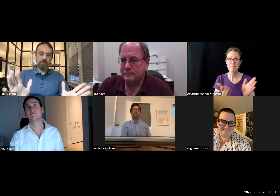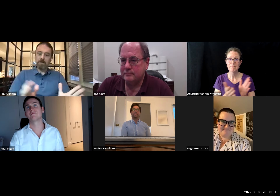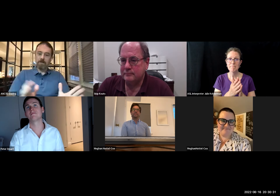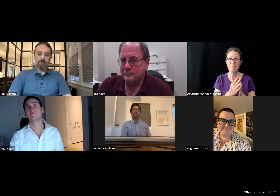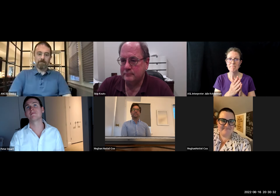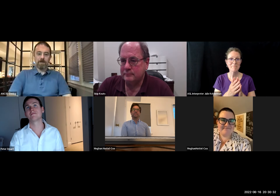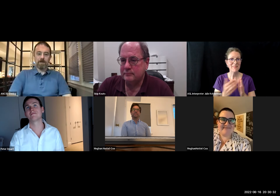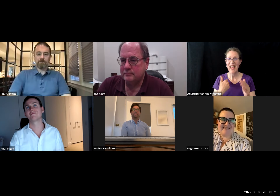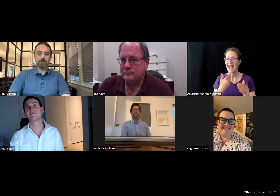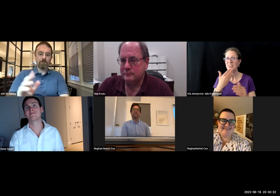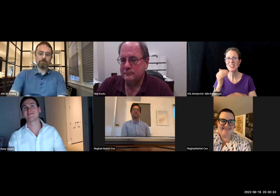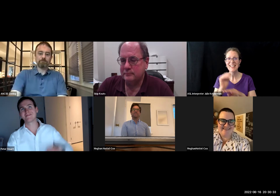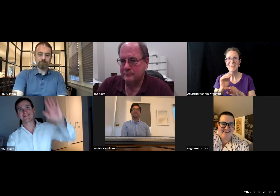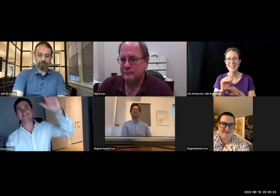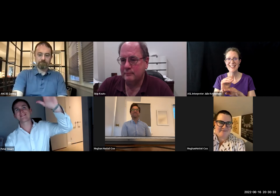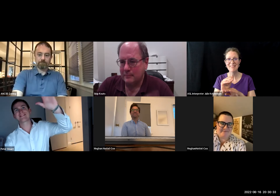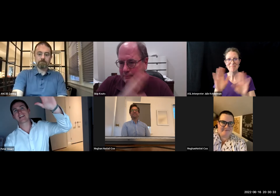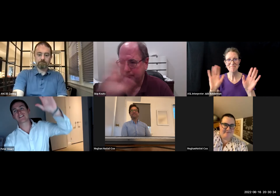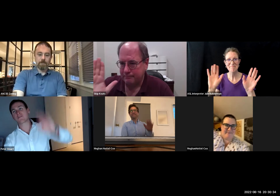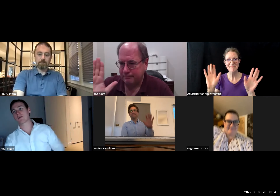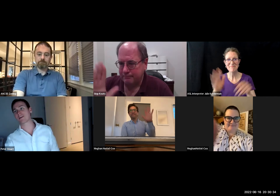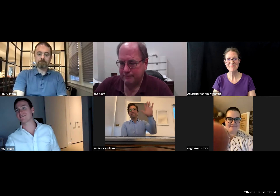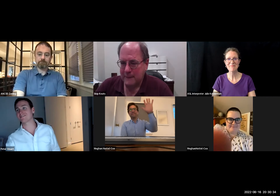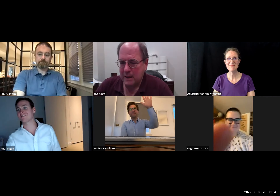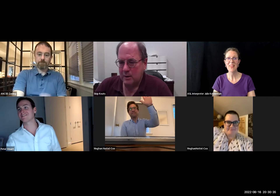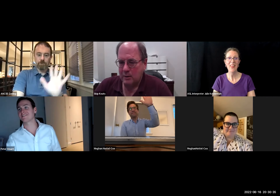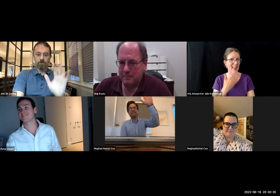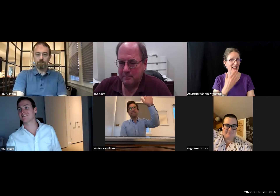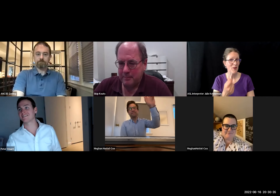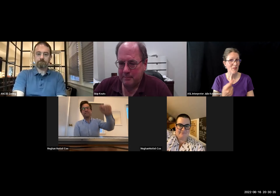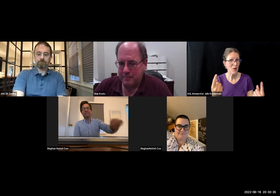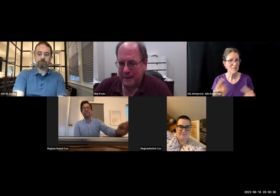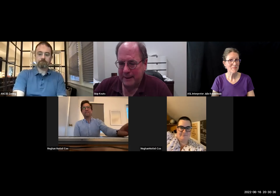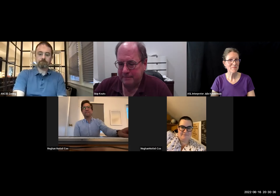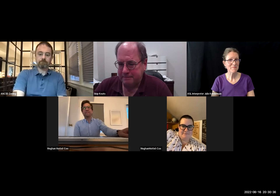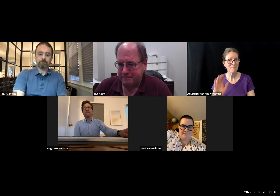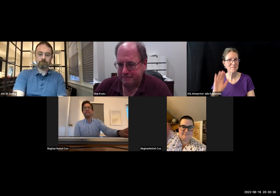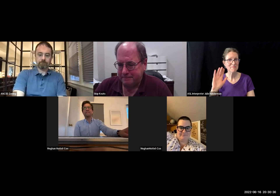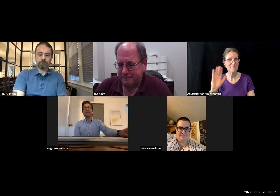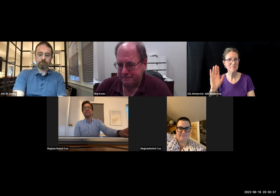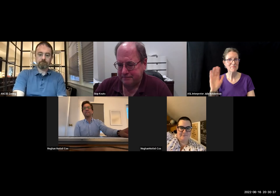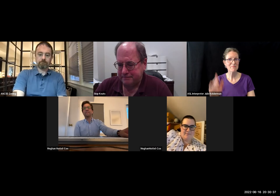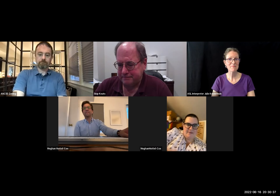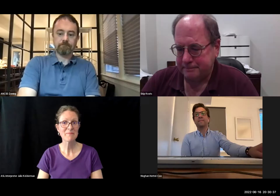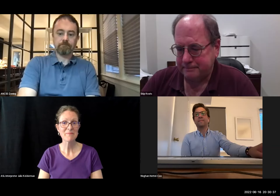have a good evening. Have a great night. Cheers. Thank you. Thanks, everybody. Cheers. Bye.